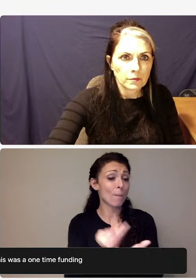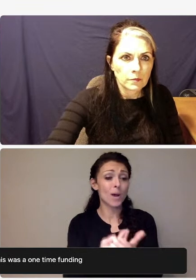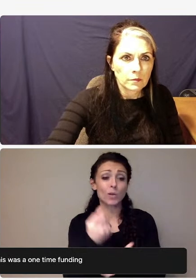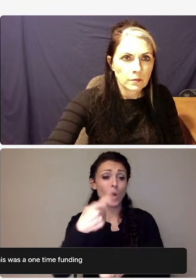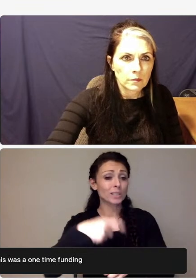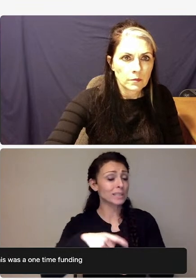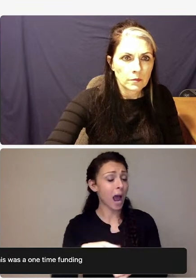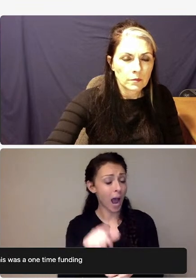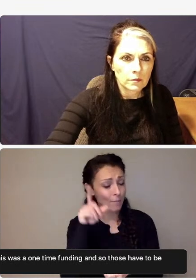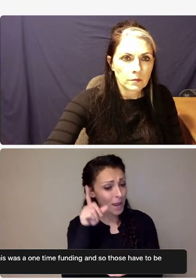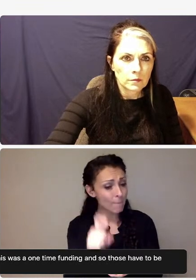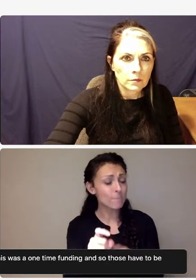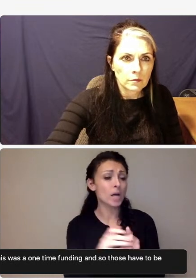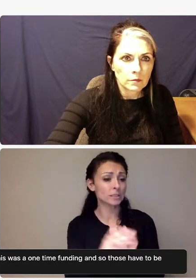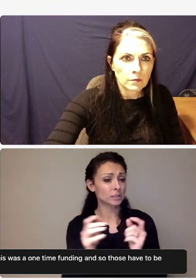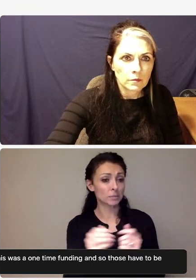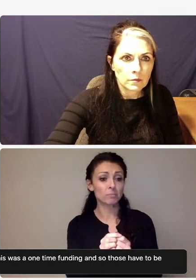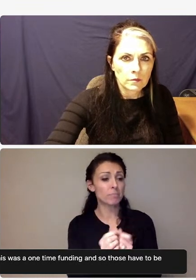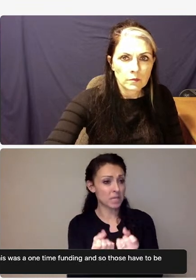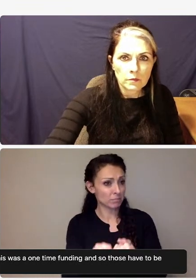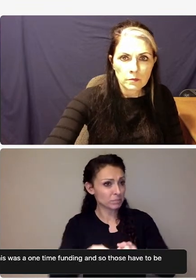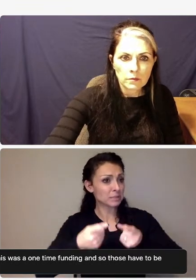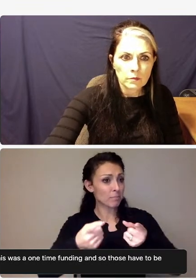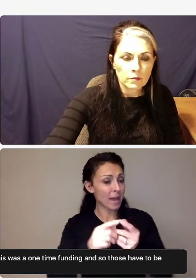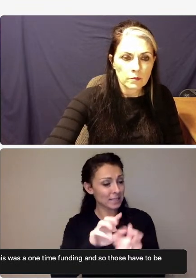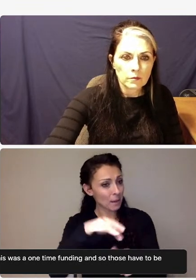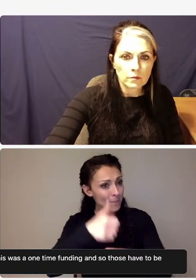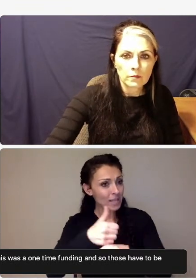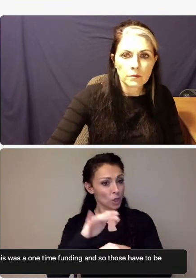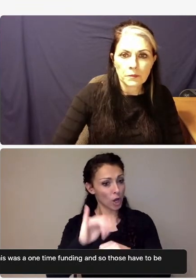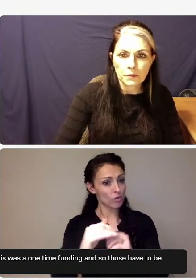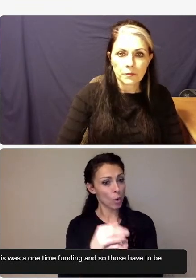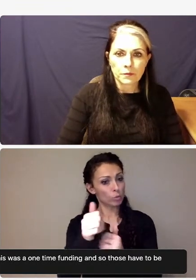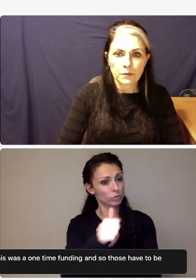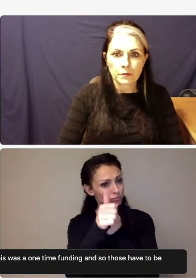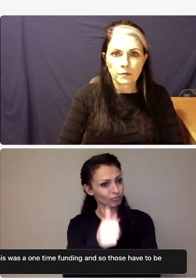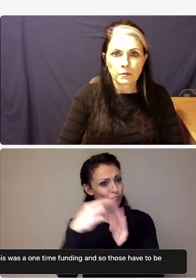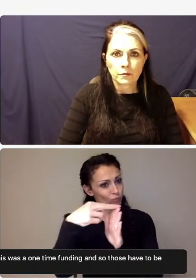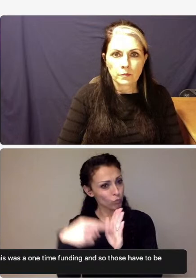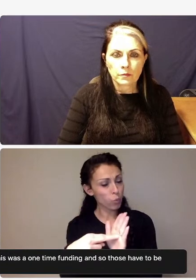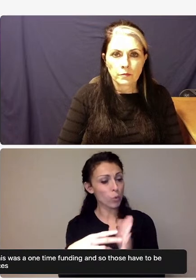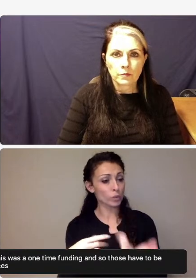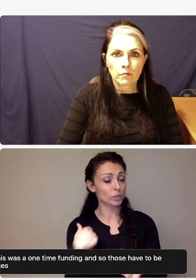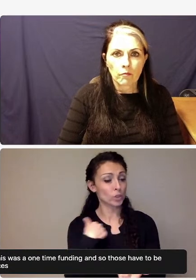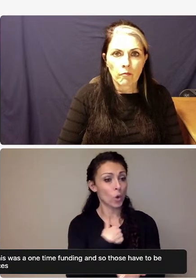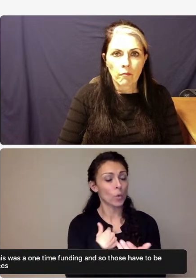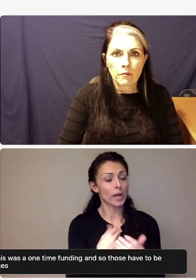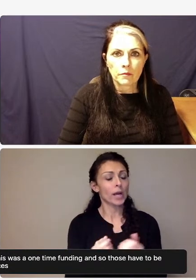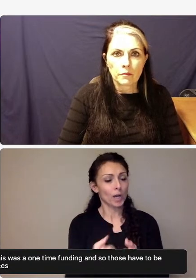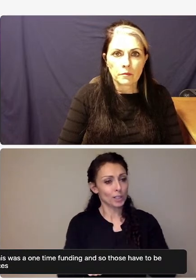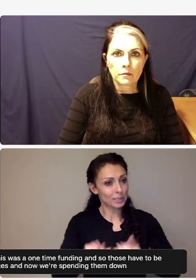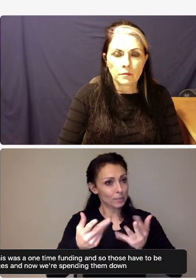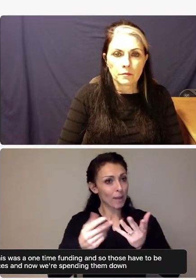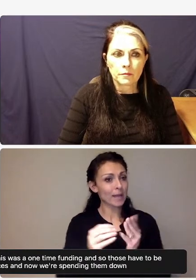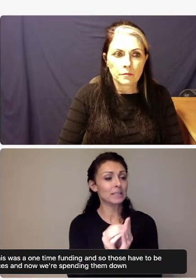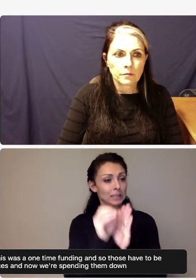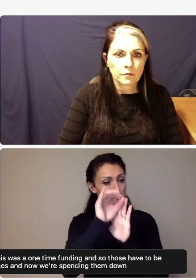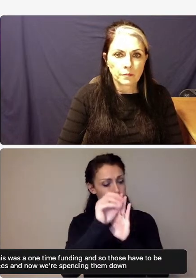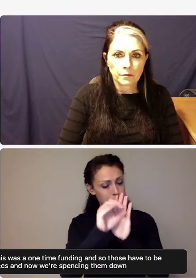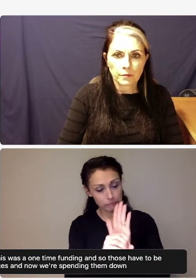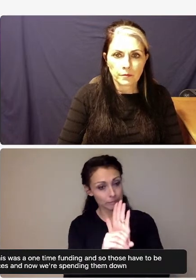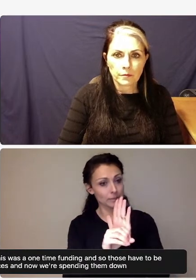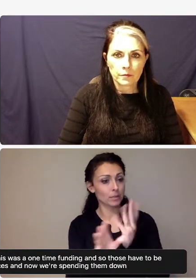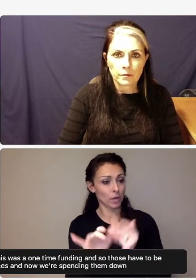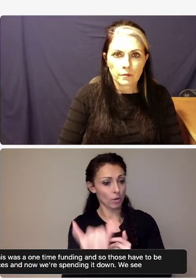spent down those are restricted funds sure so that's why you see high balances and now we're spending them down oops that's what you see expenditures